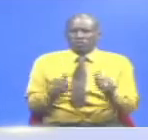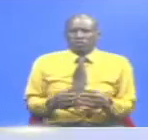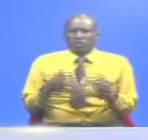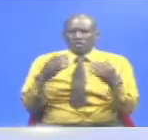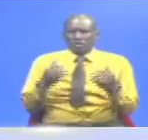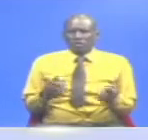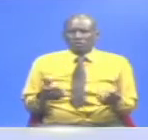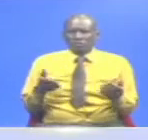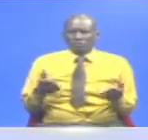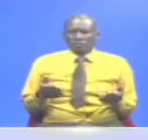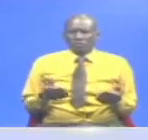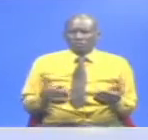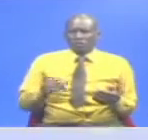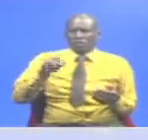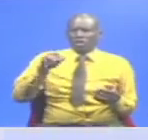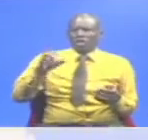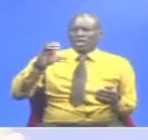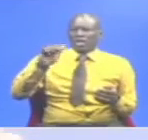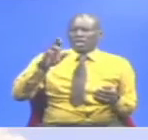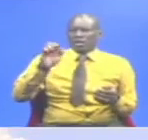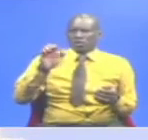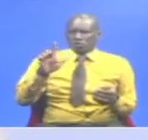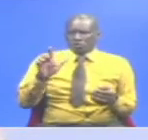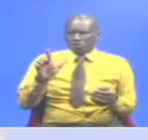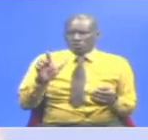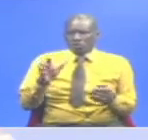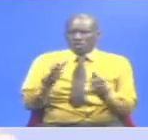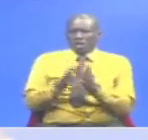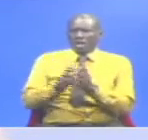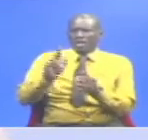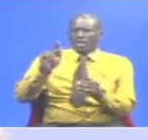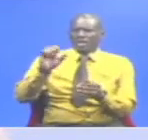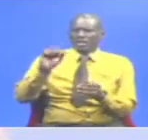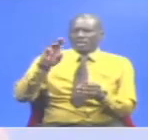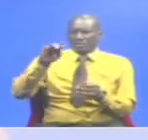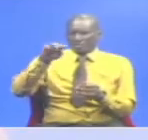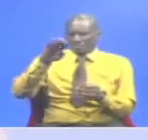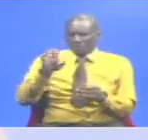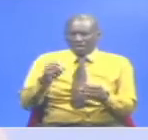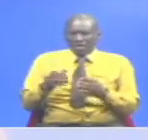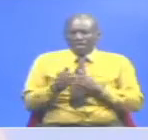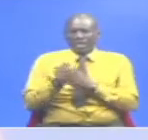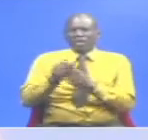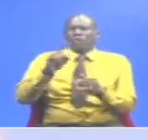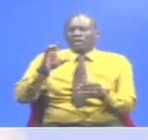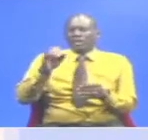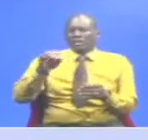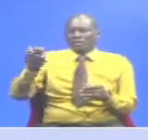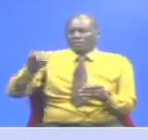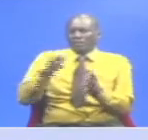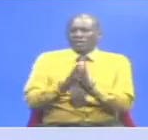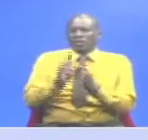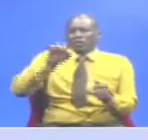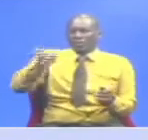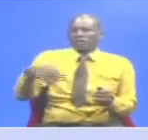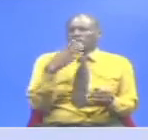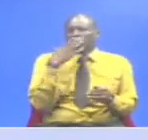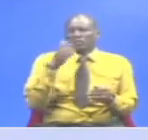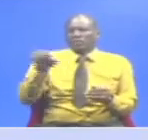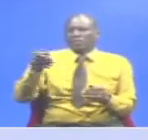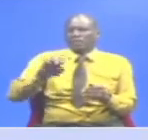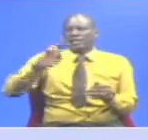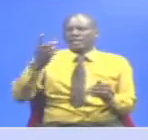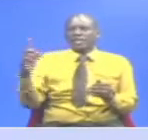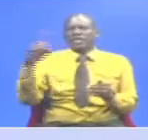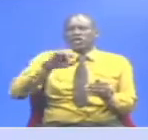Now, Caroline Mwende, Queenector Kisembe and Judy Kiyen dominated the 100 metres and 1500 metres races on the second day